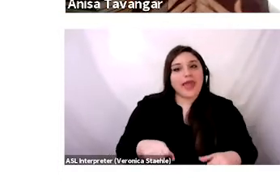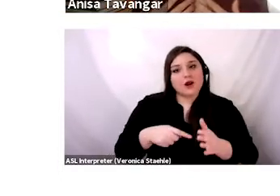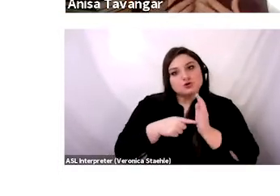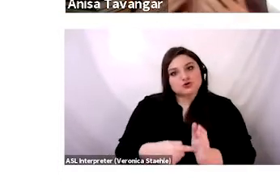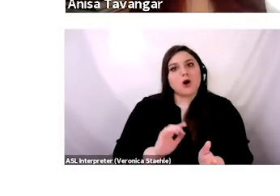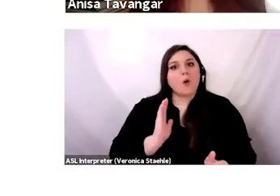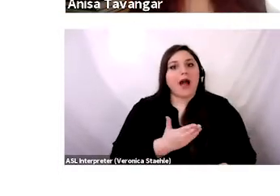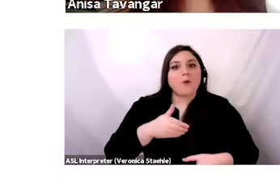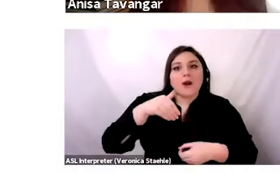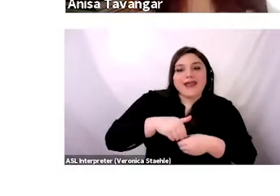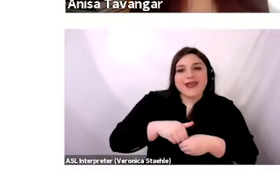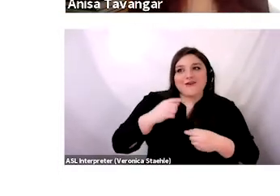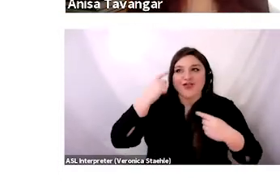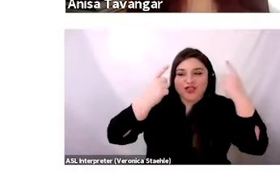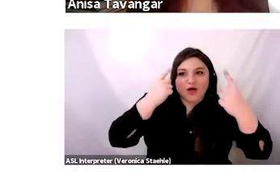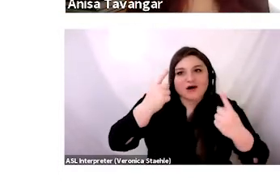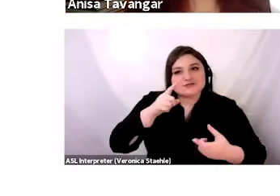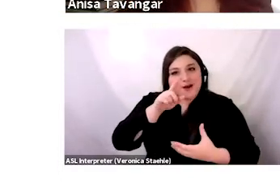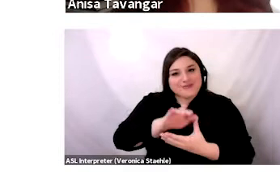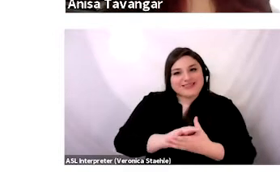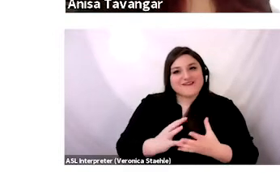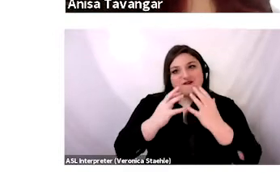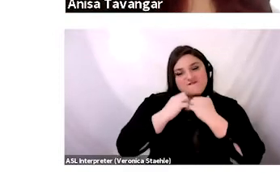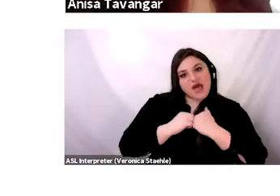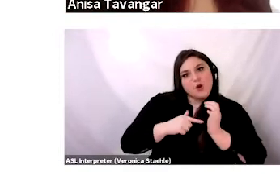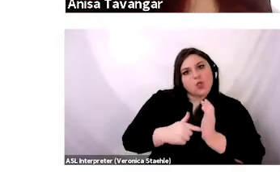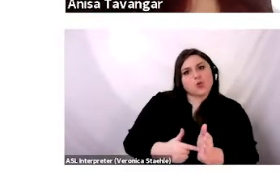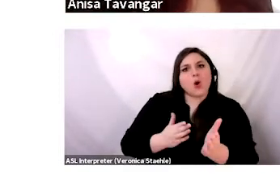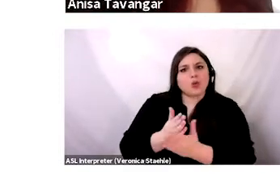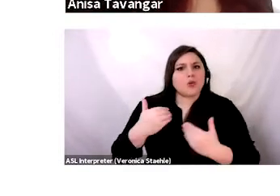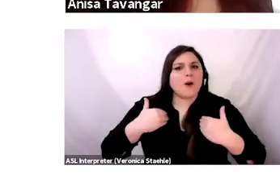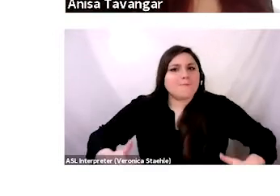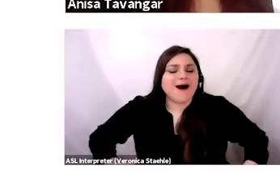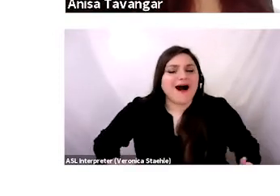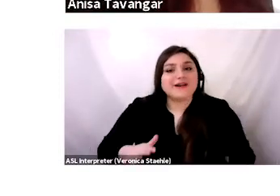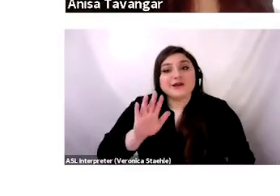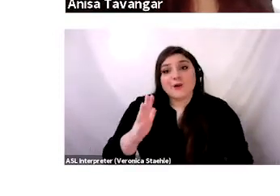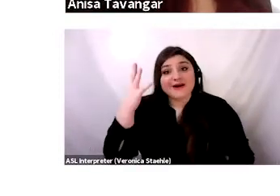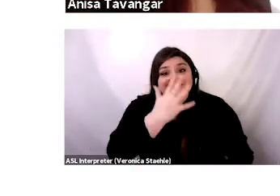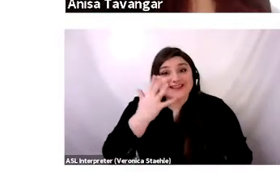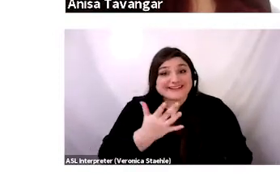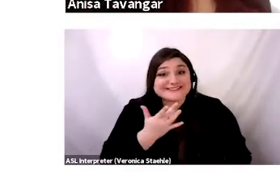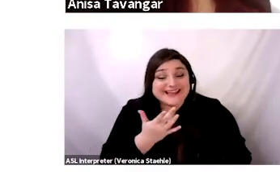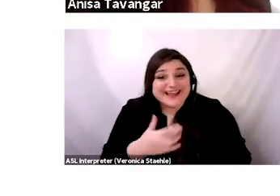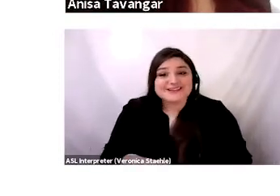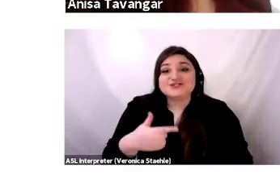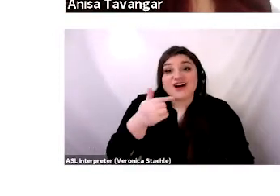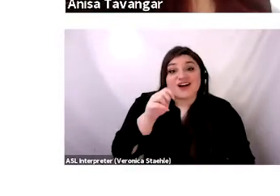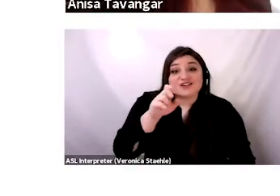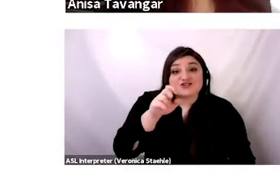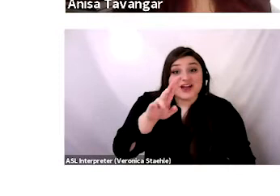inner self through our material body. And it can be used to demonstrate things like aesthetic taste, gender